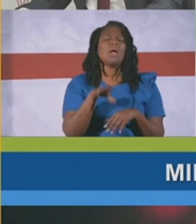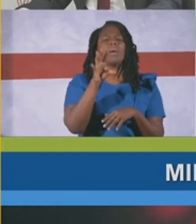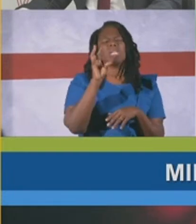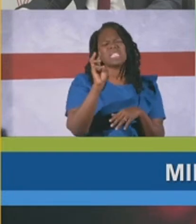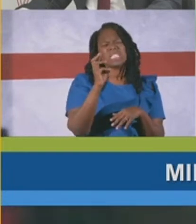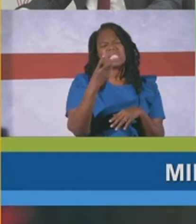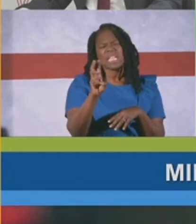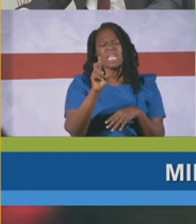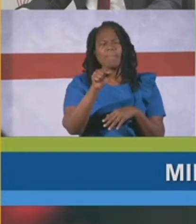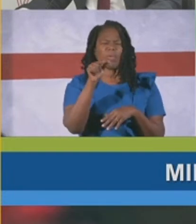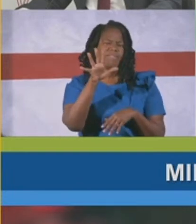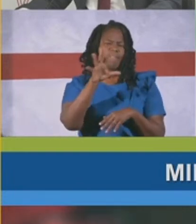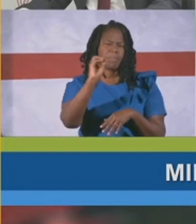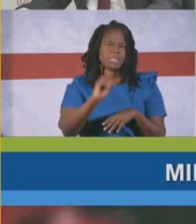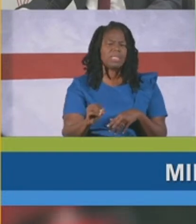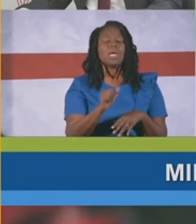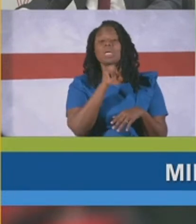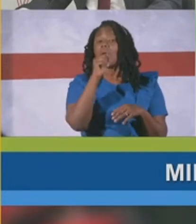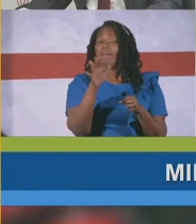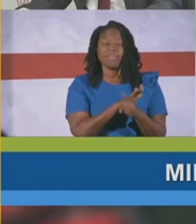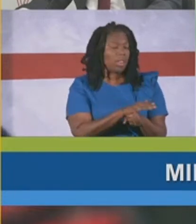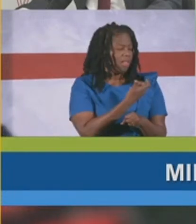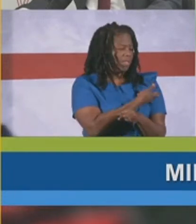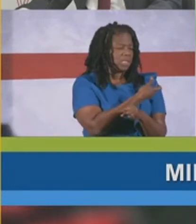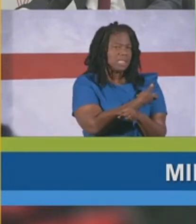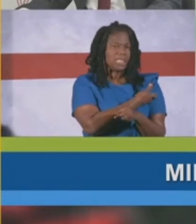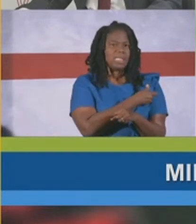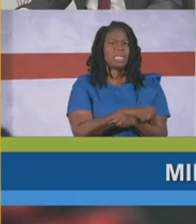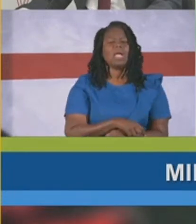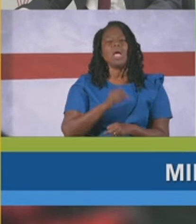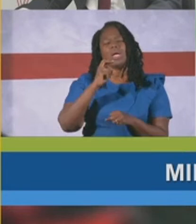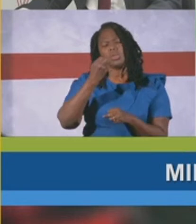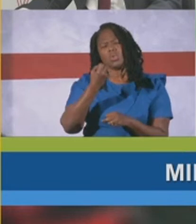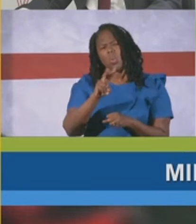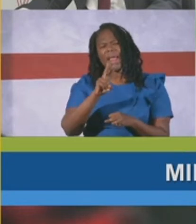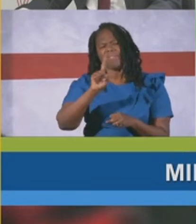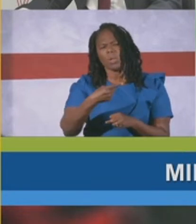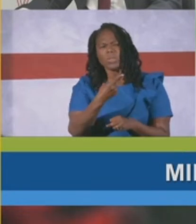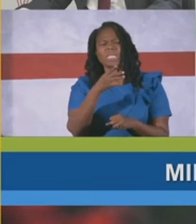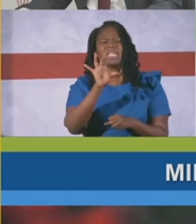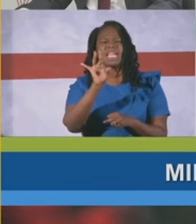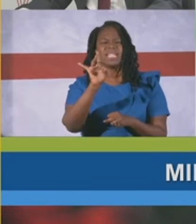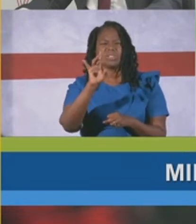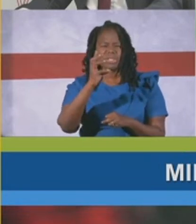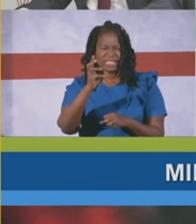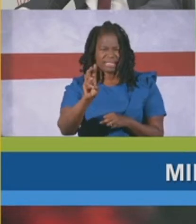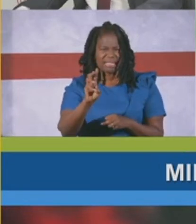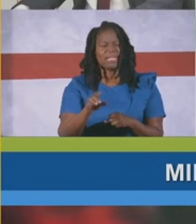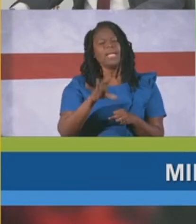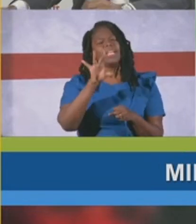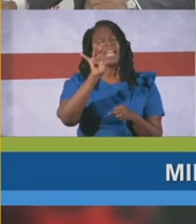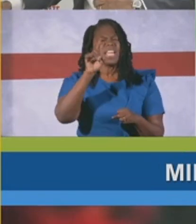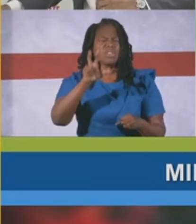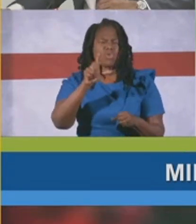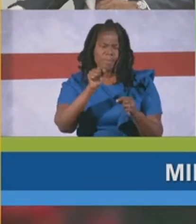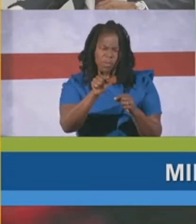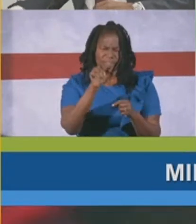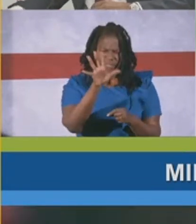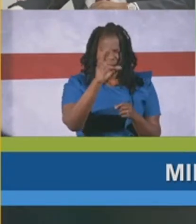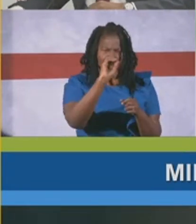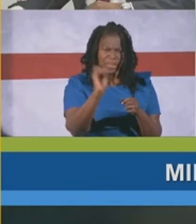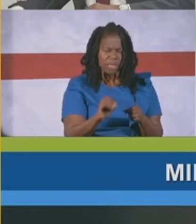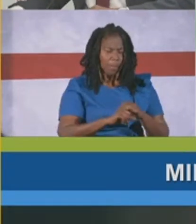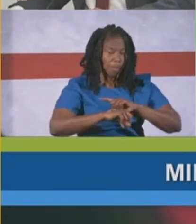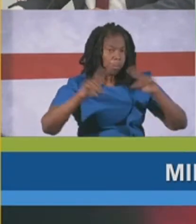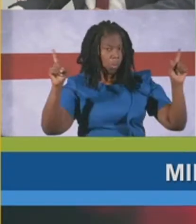16.5%, and those not fully vaccinated, the lion's share, 12,860, accounting for 83.5%. And